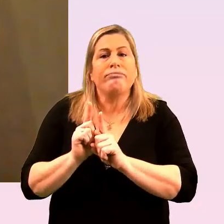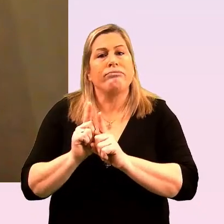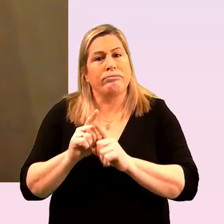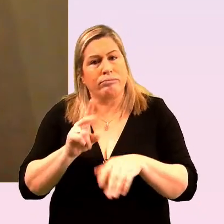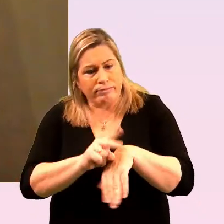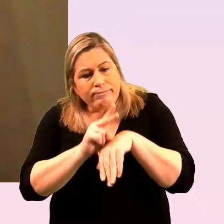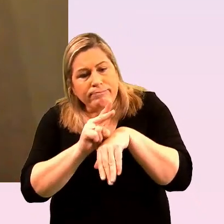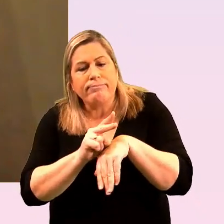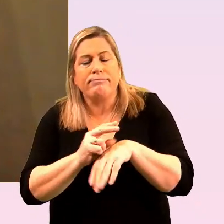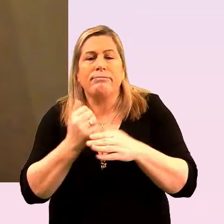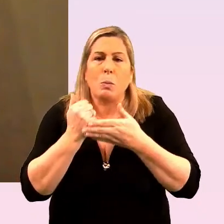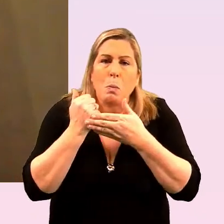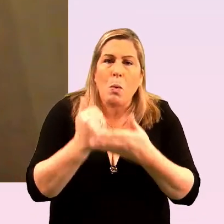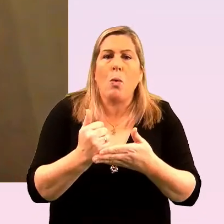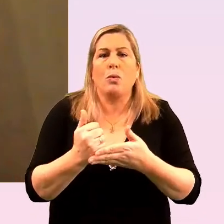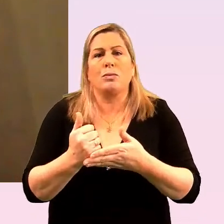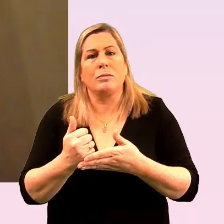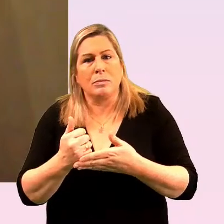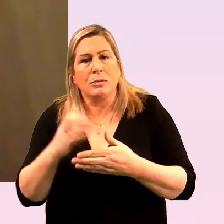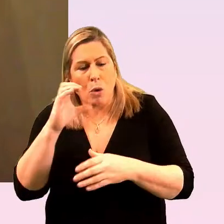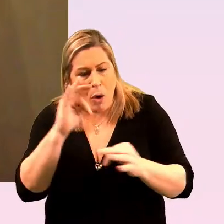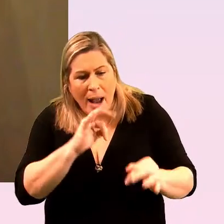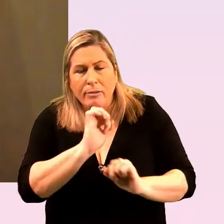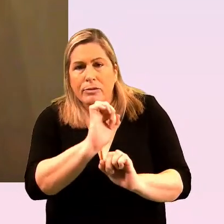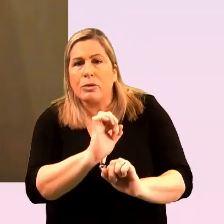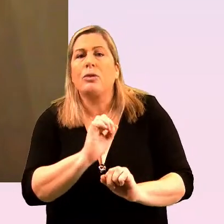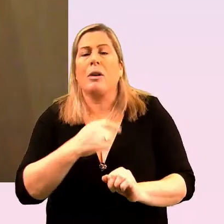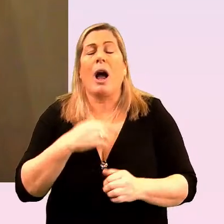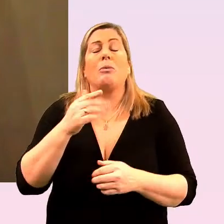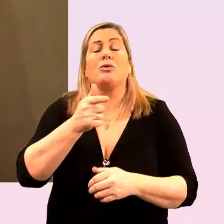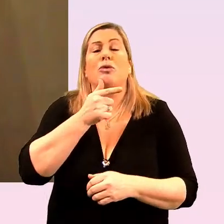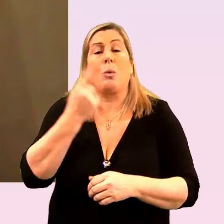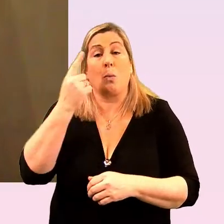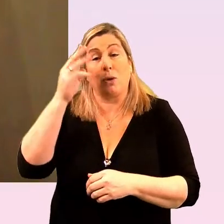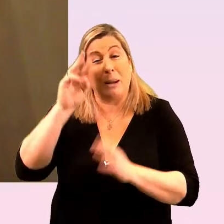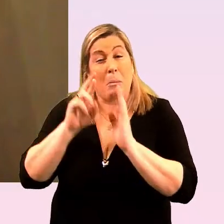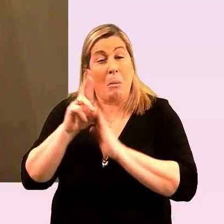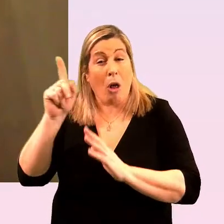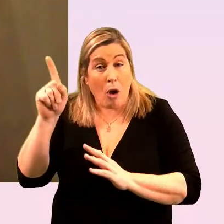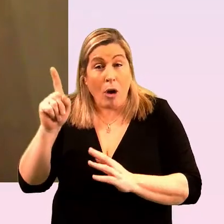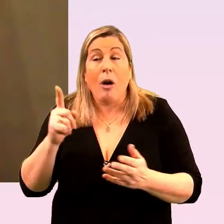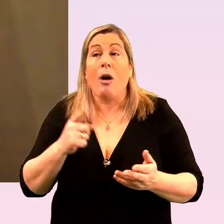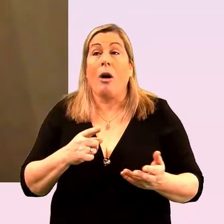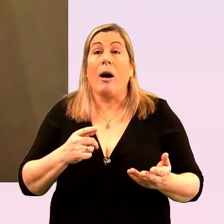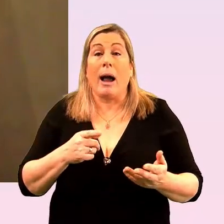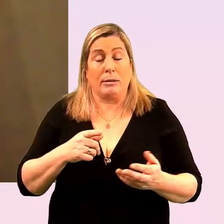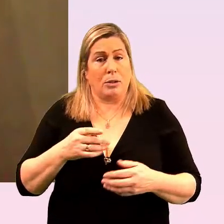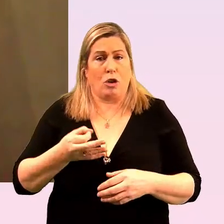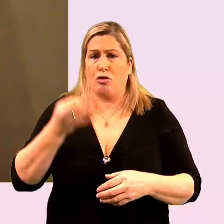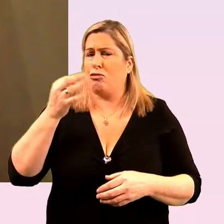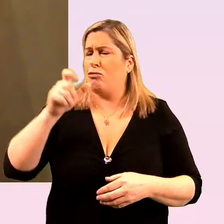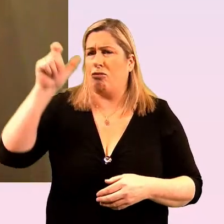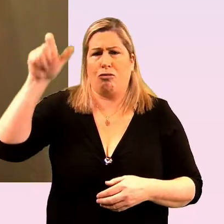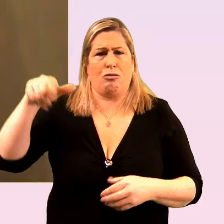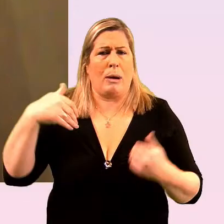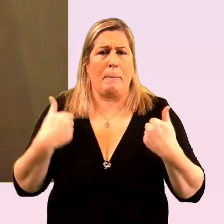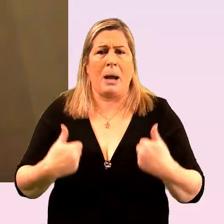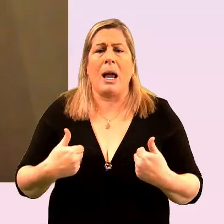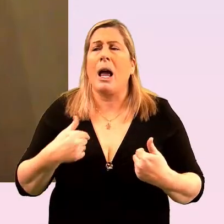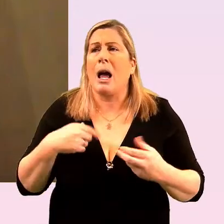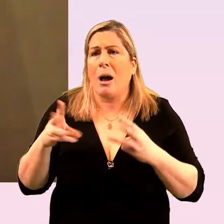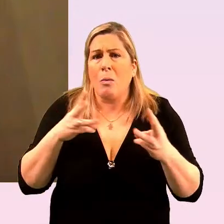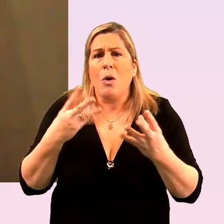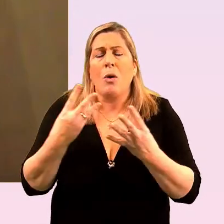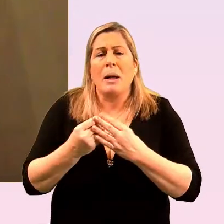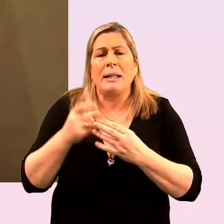to support you, to mind you. I was talking to one employer at one stage, and there was a great guy who had been working with him who